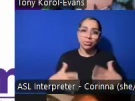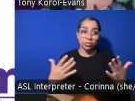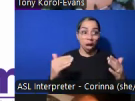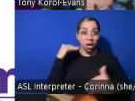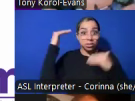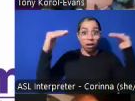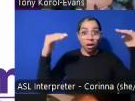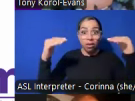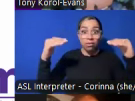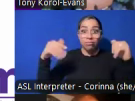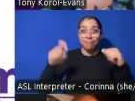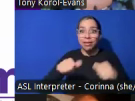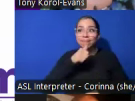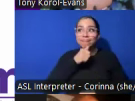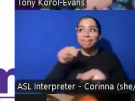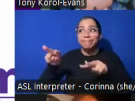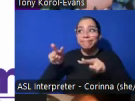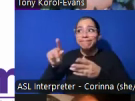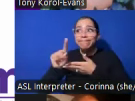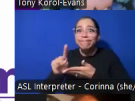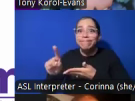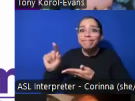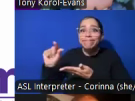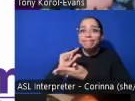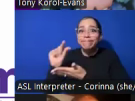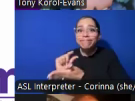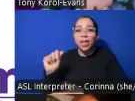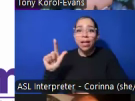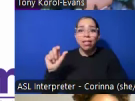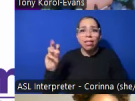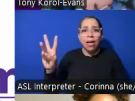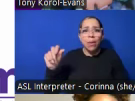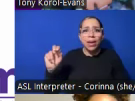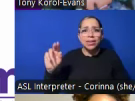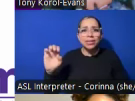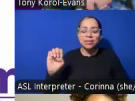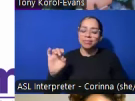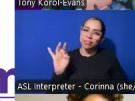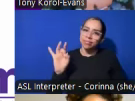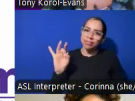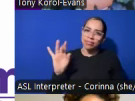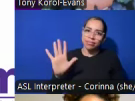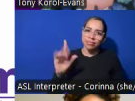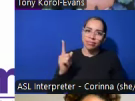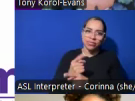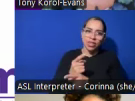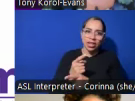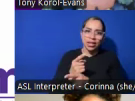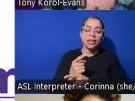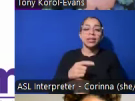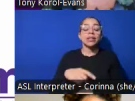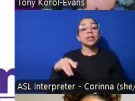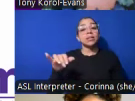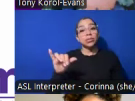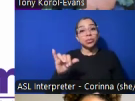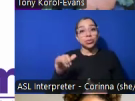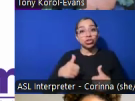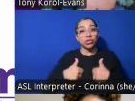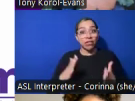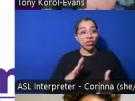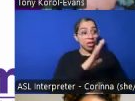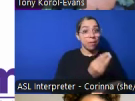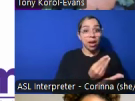um, to be like, you get an allowance, right? Um, taking the survivor's money. Maybe the survivor is